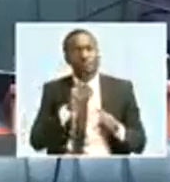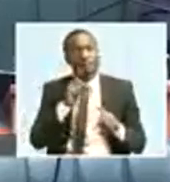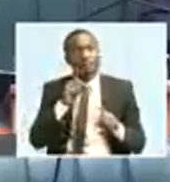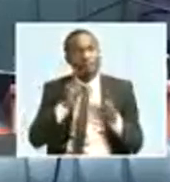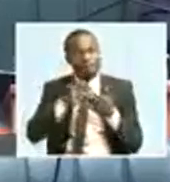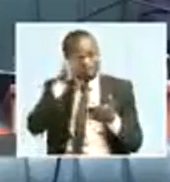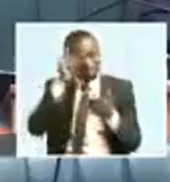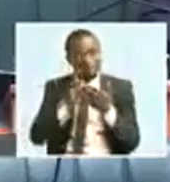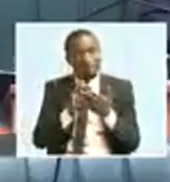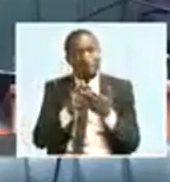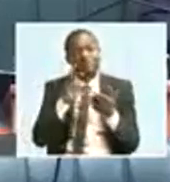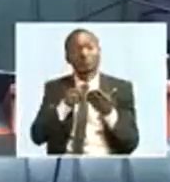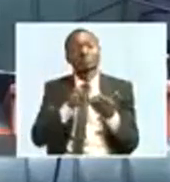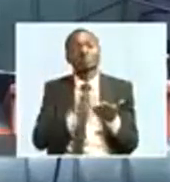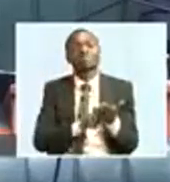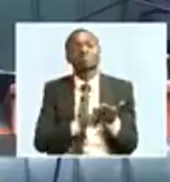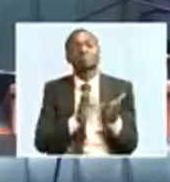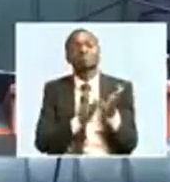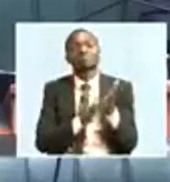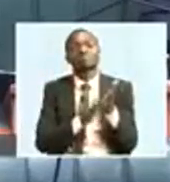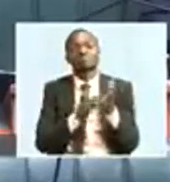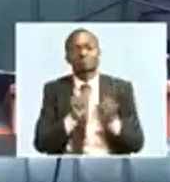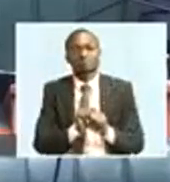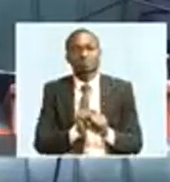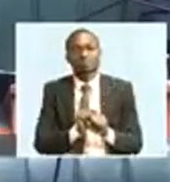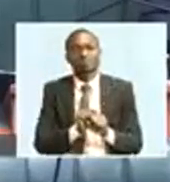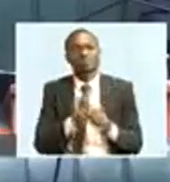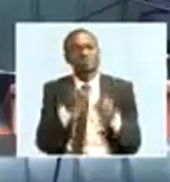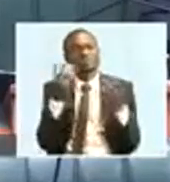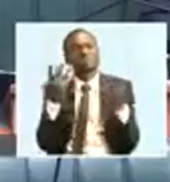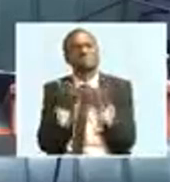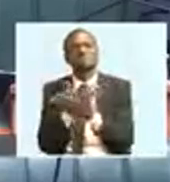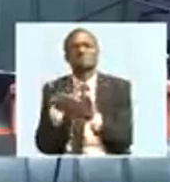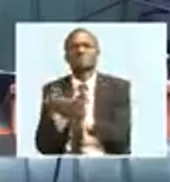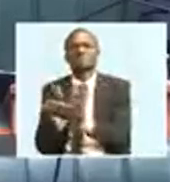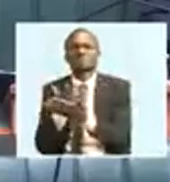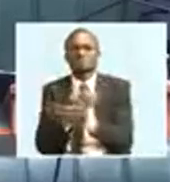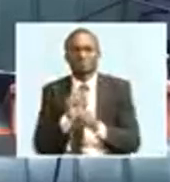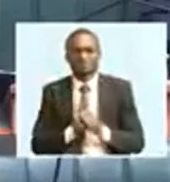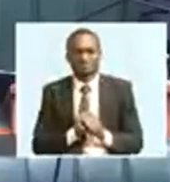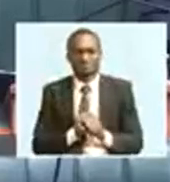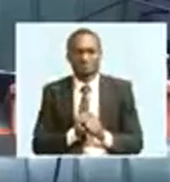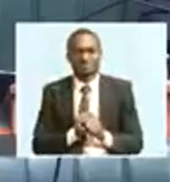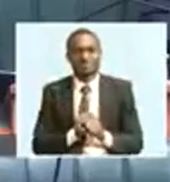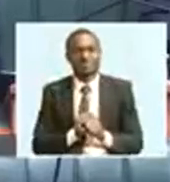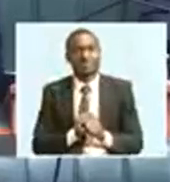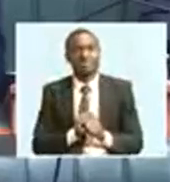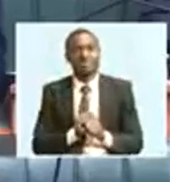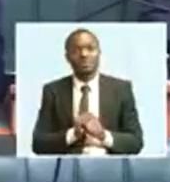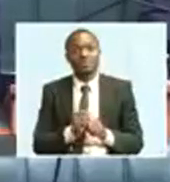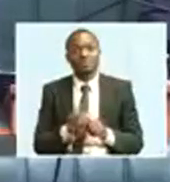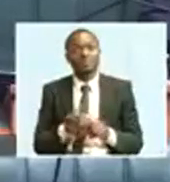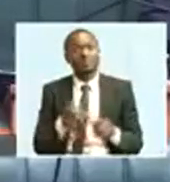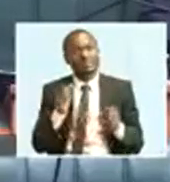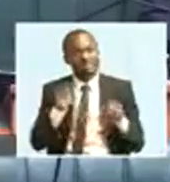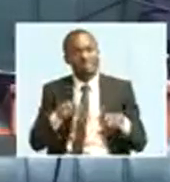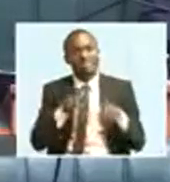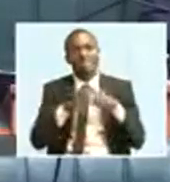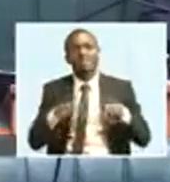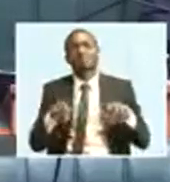are reporting for school with a lot of fear that the incident might repeat